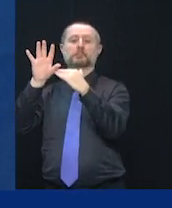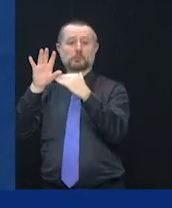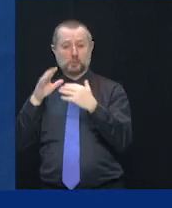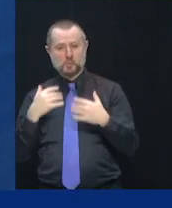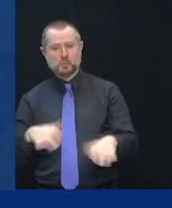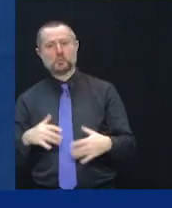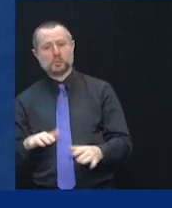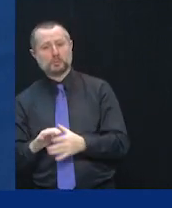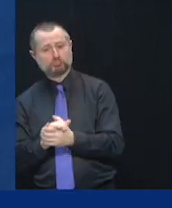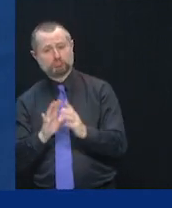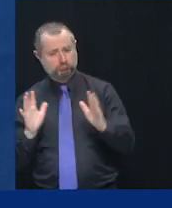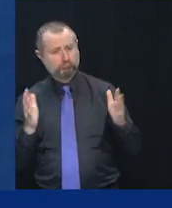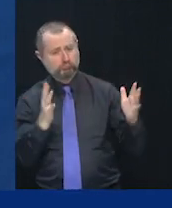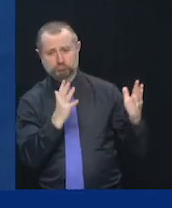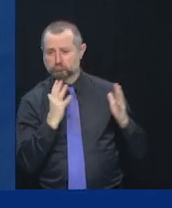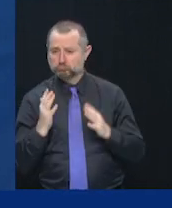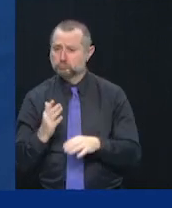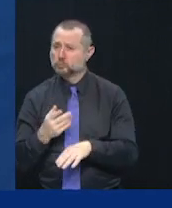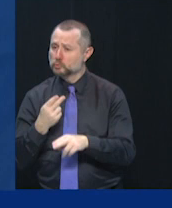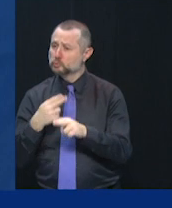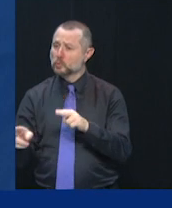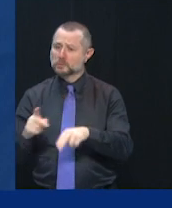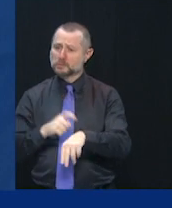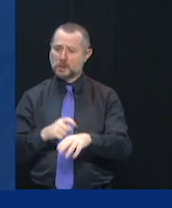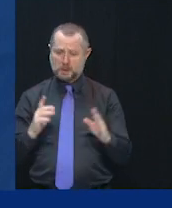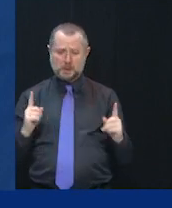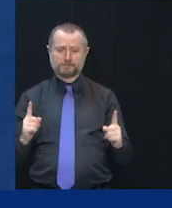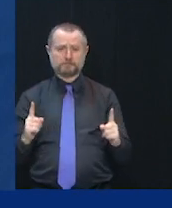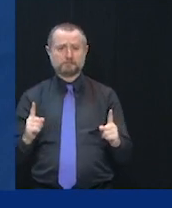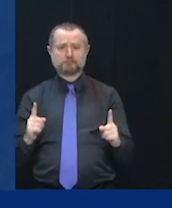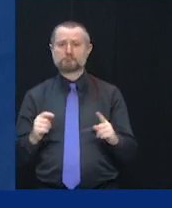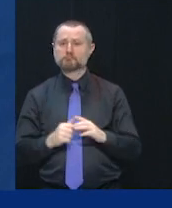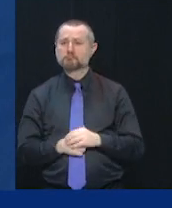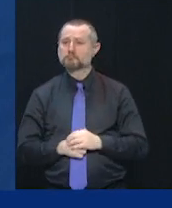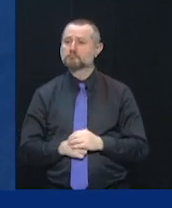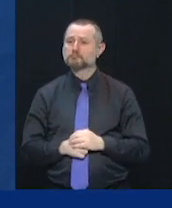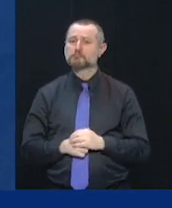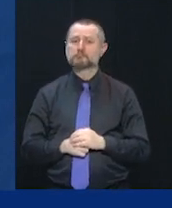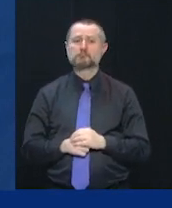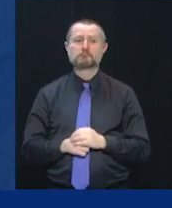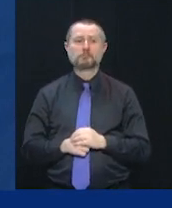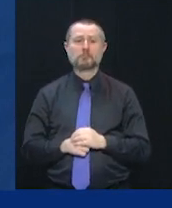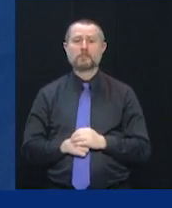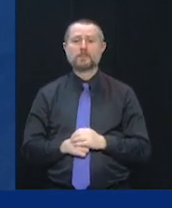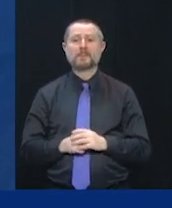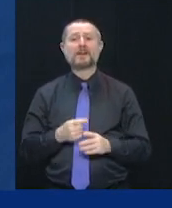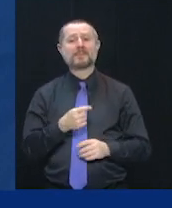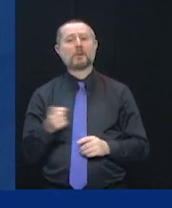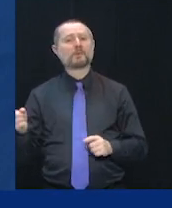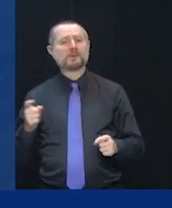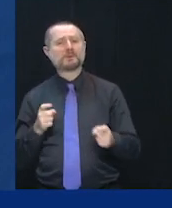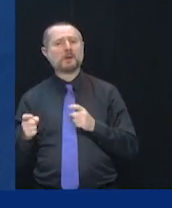of progress in a relatively short period of time. And remember, they are also dealing with the hesitancy issue in